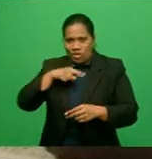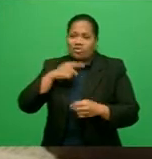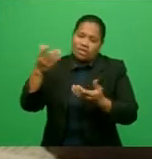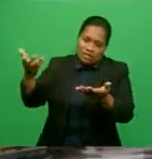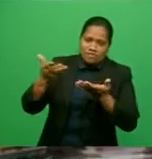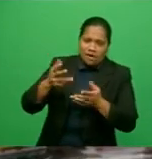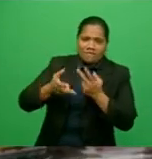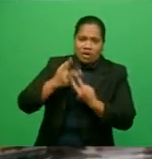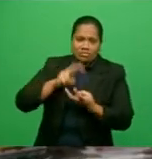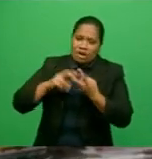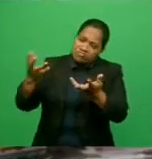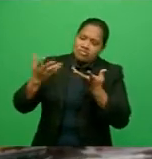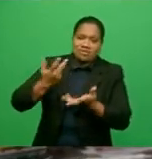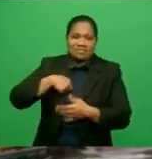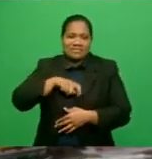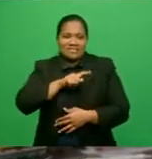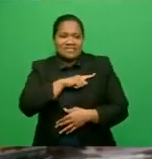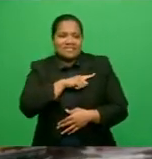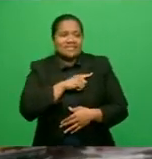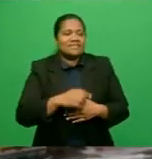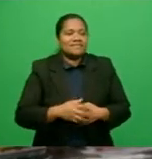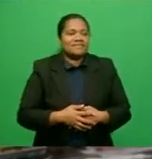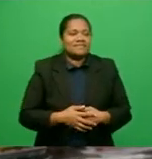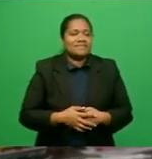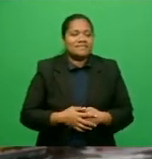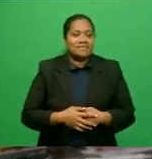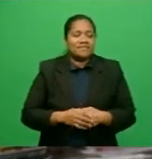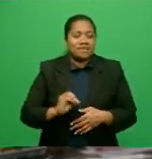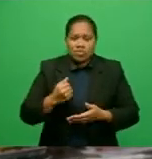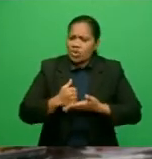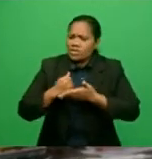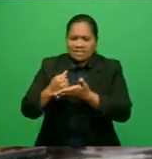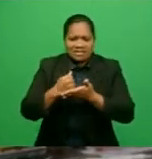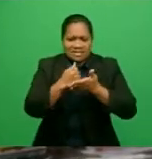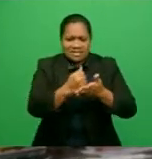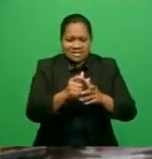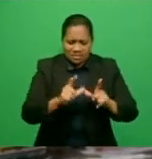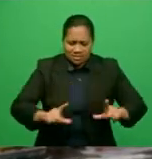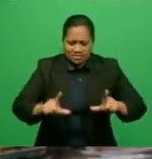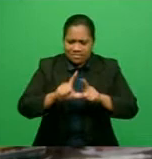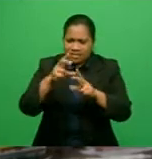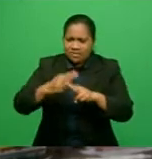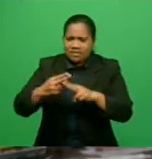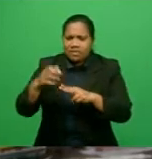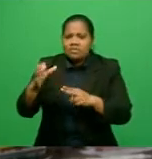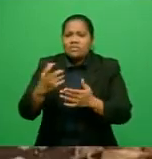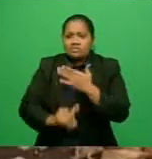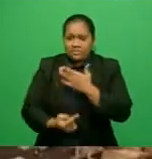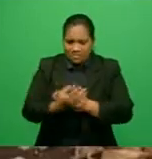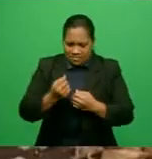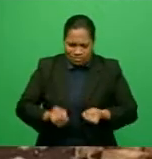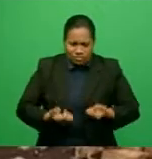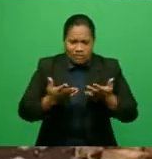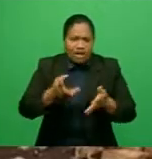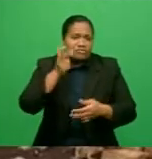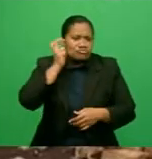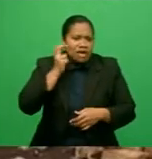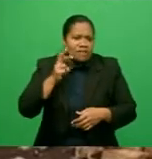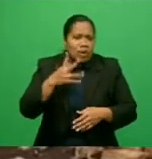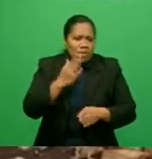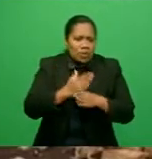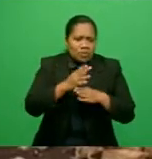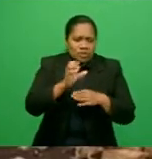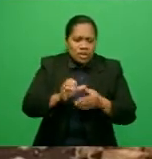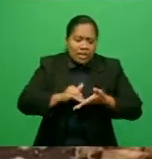vegetables to us. Besides assisting local farmers, Reddy's company also provides training to its employees to help them improve their